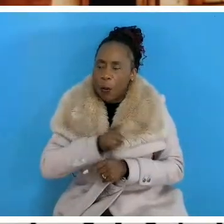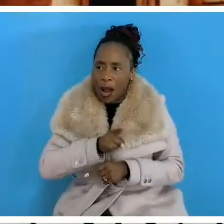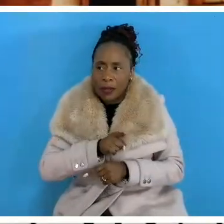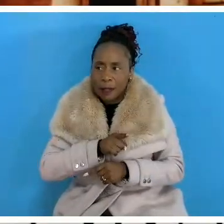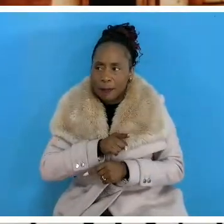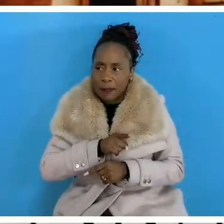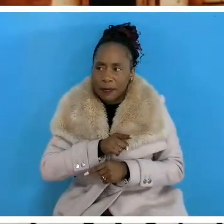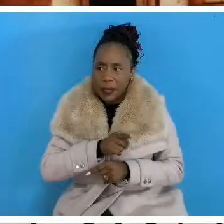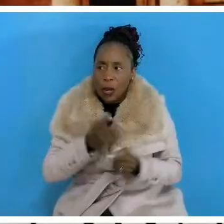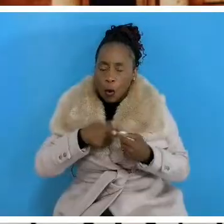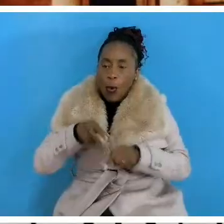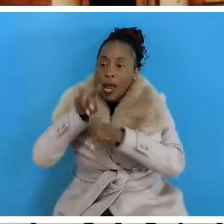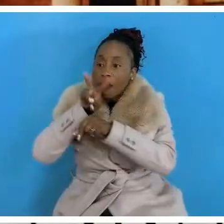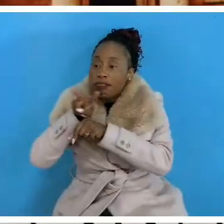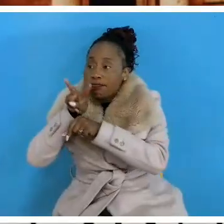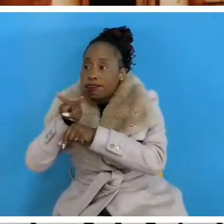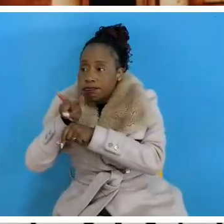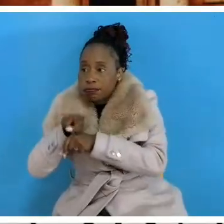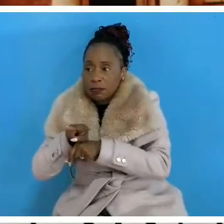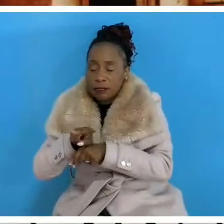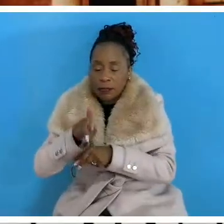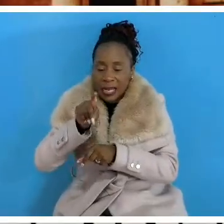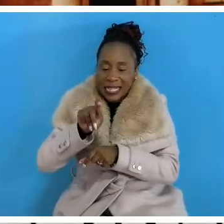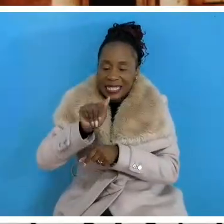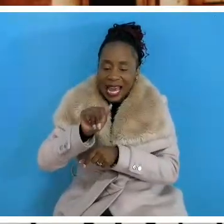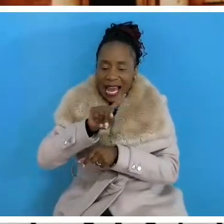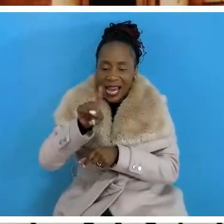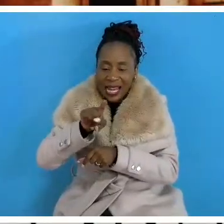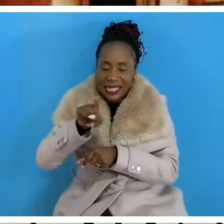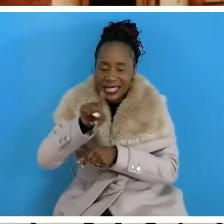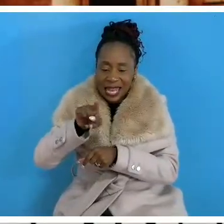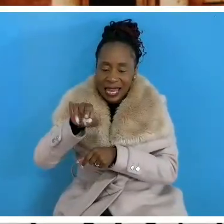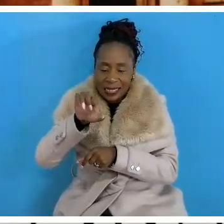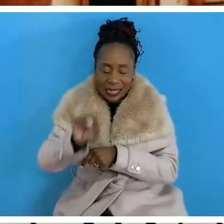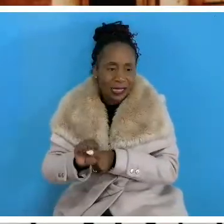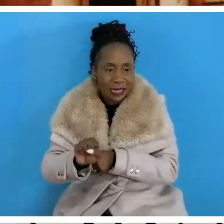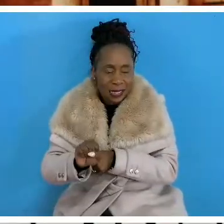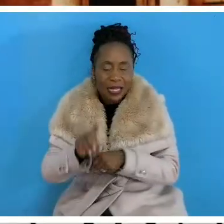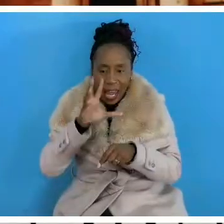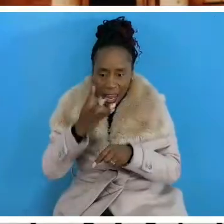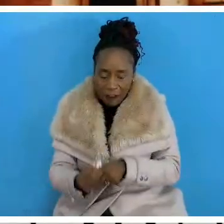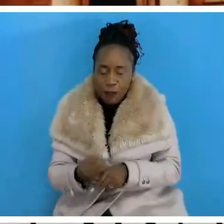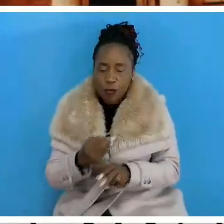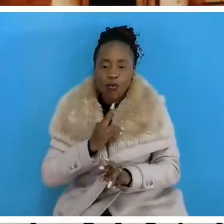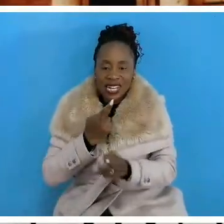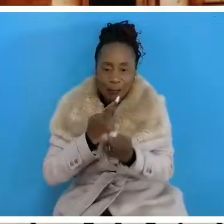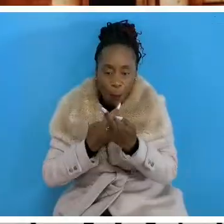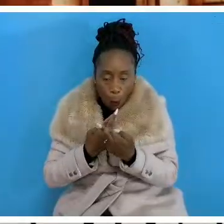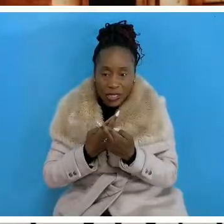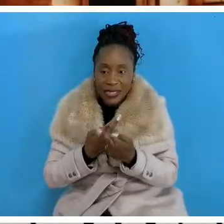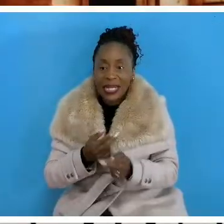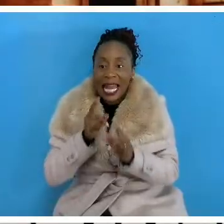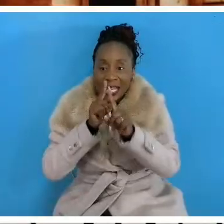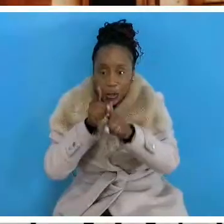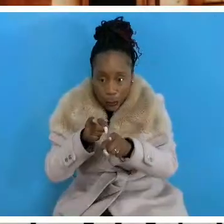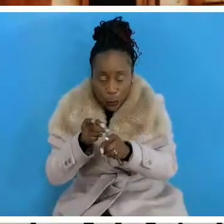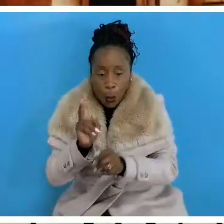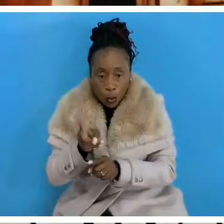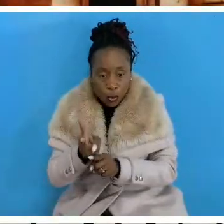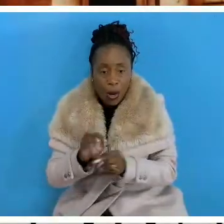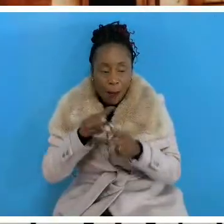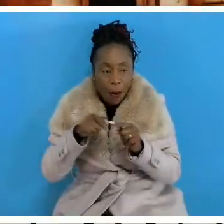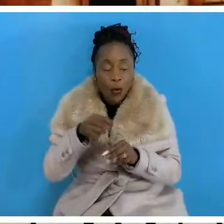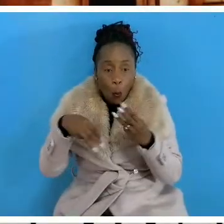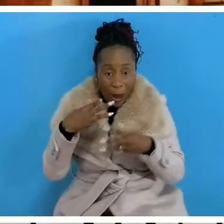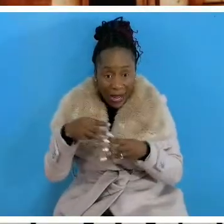are doing oversight over Tazes. They have to report to us and you about that work, because they are